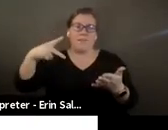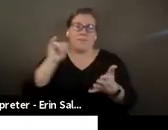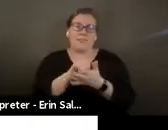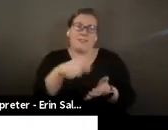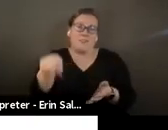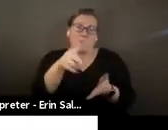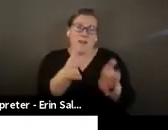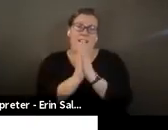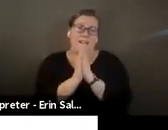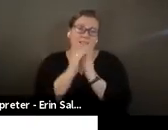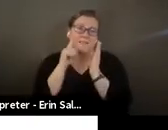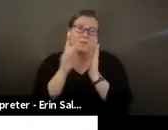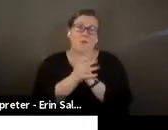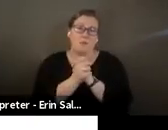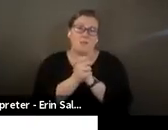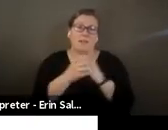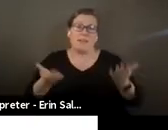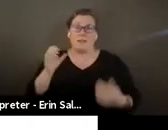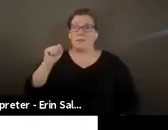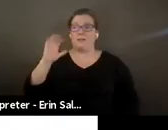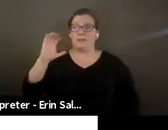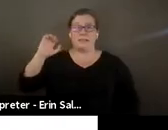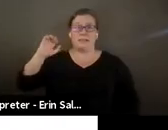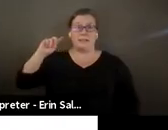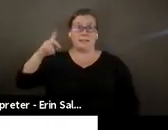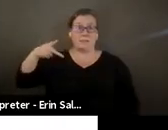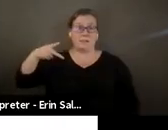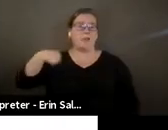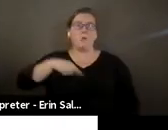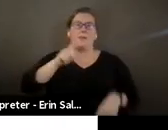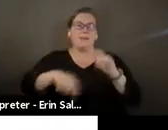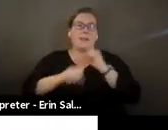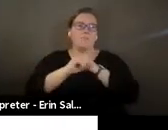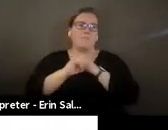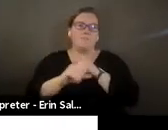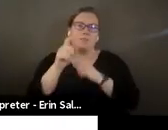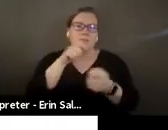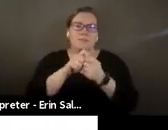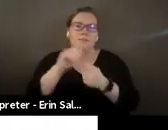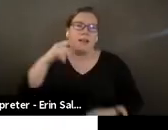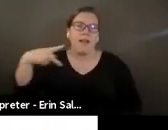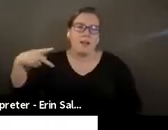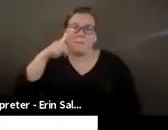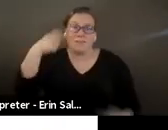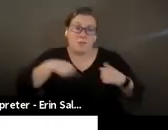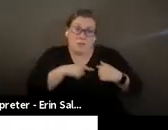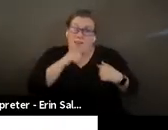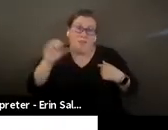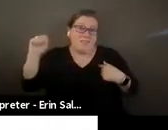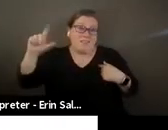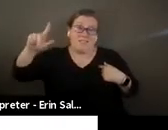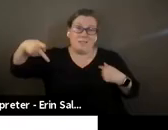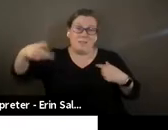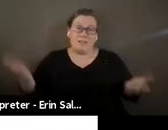at SCEDP do not advise on apps, as we are not speech language pathologists here. So we don't